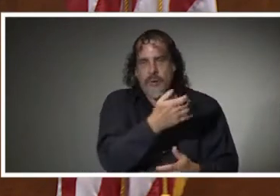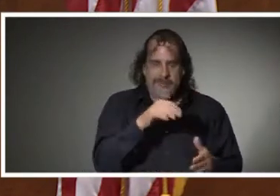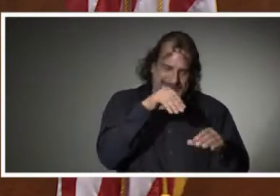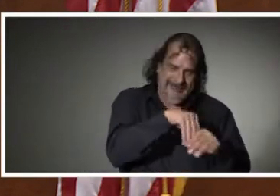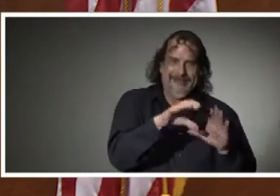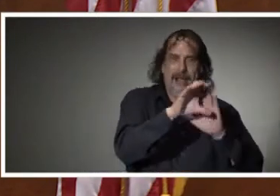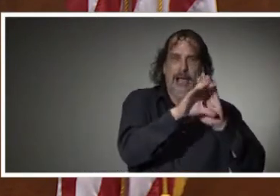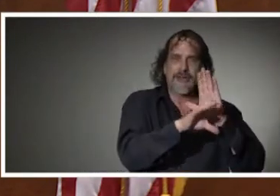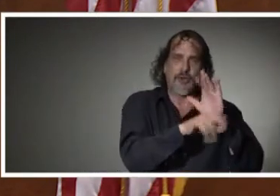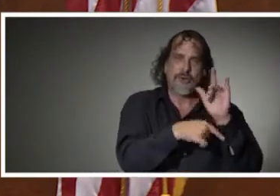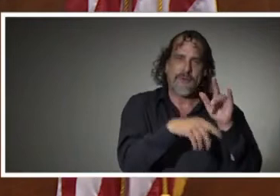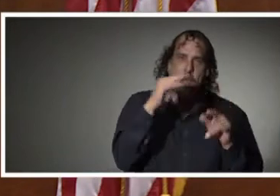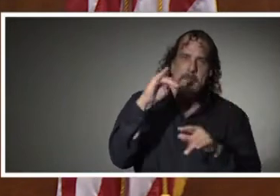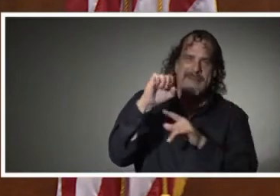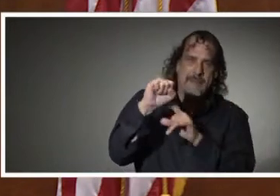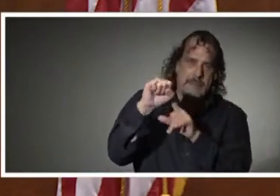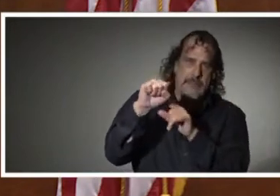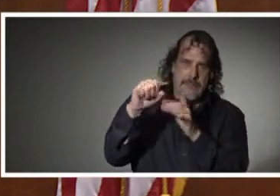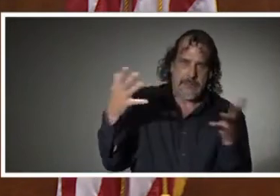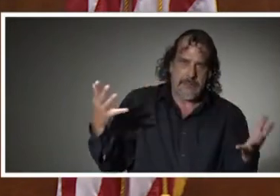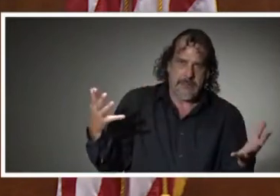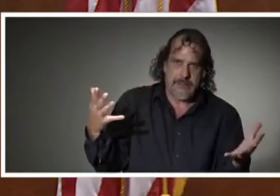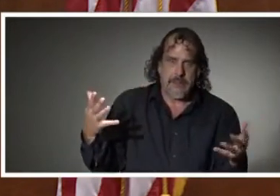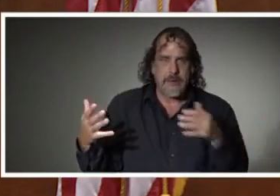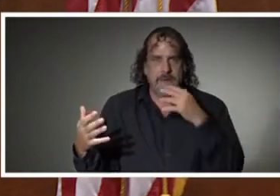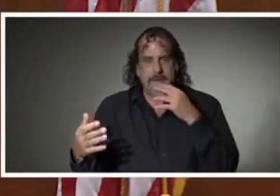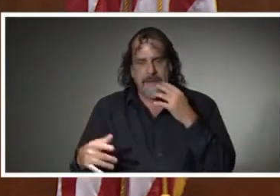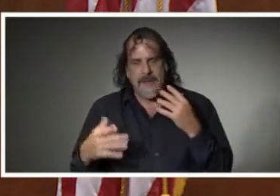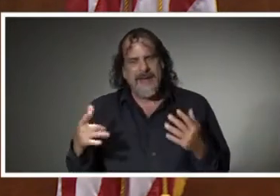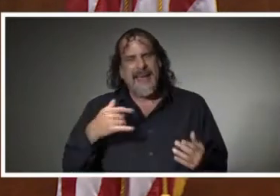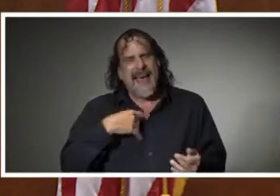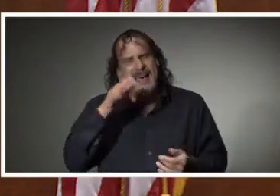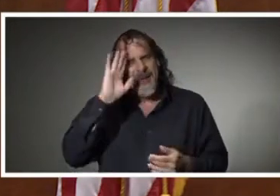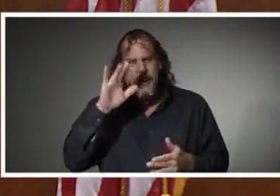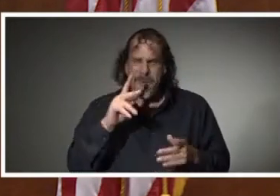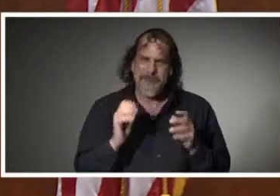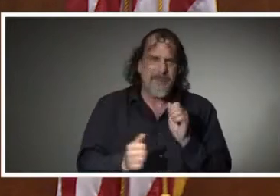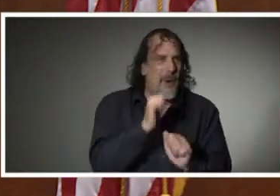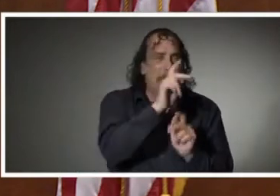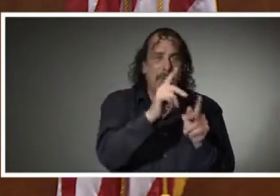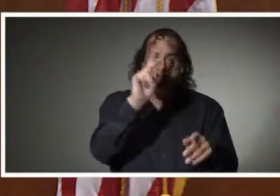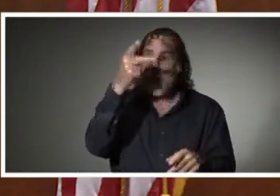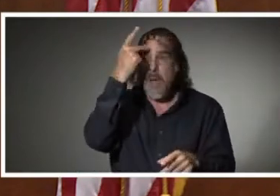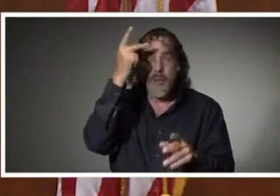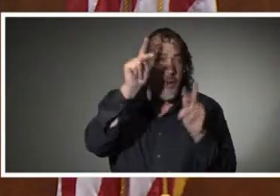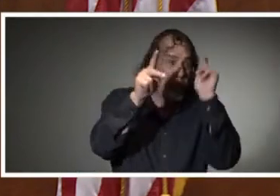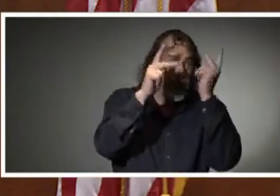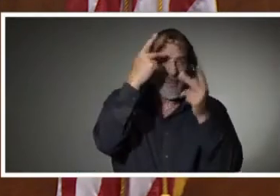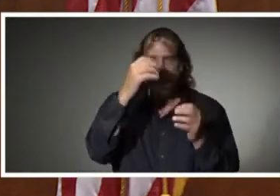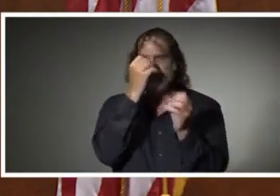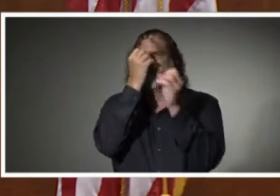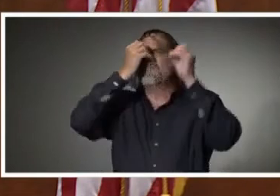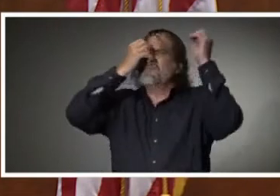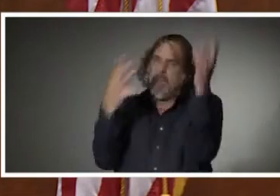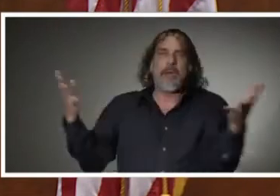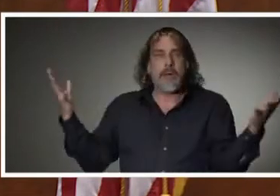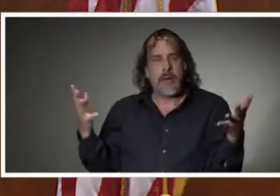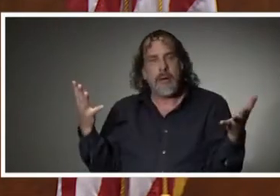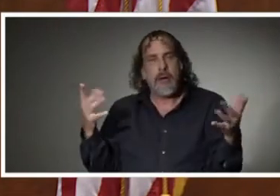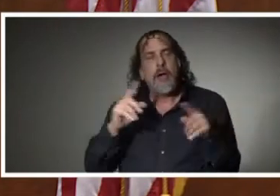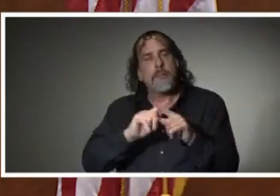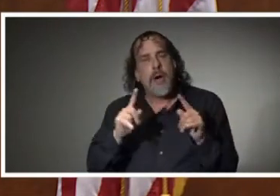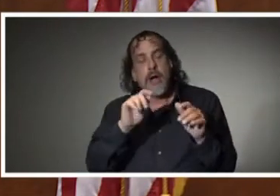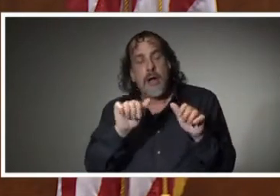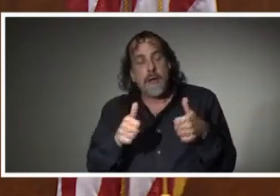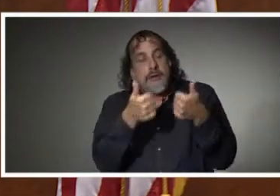that we have this year, and again, this is very much inside baseball, and I know that most people in the state don't care, but the challenge